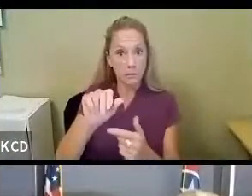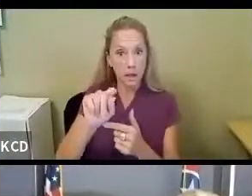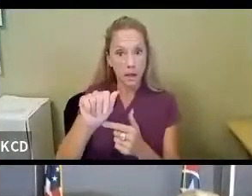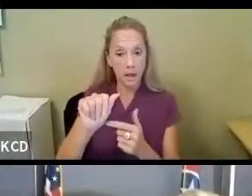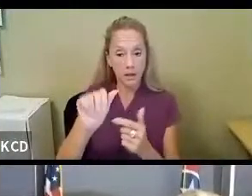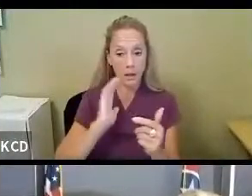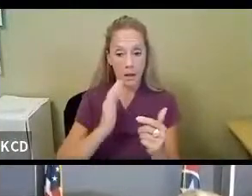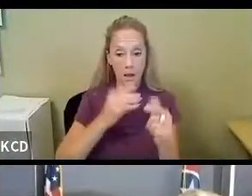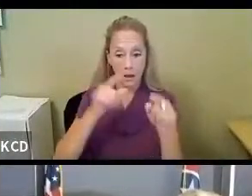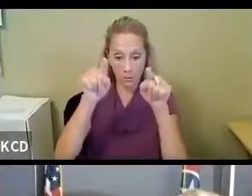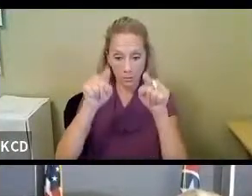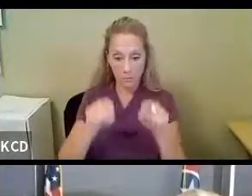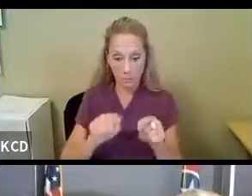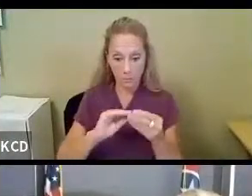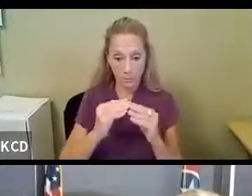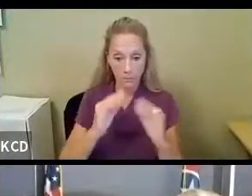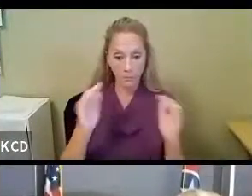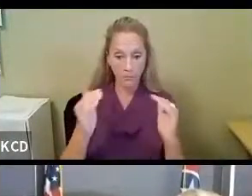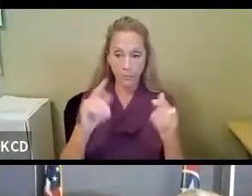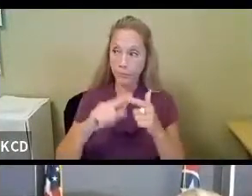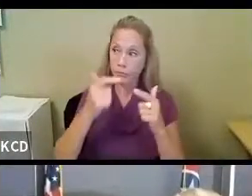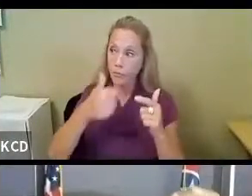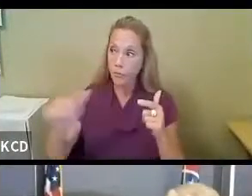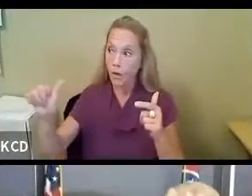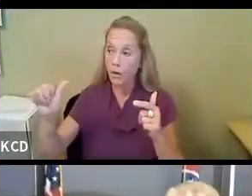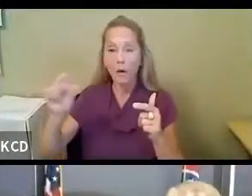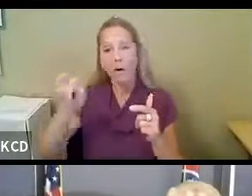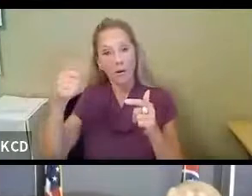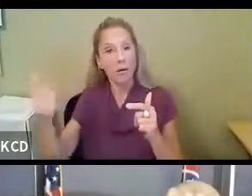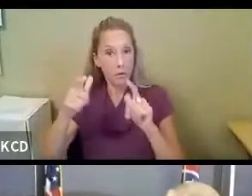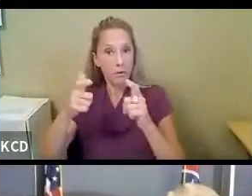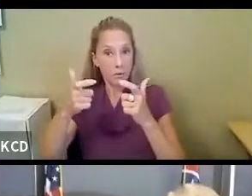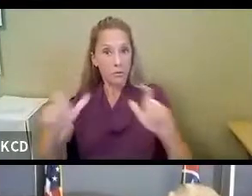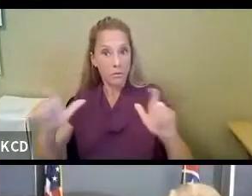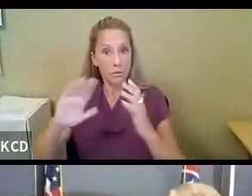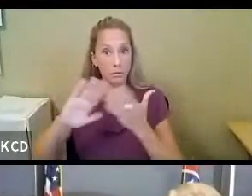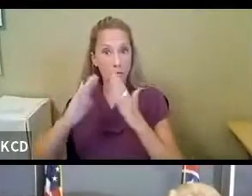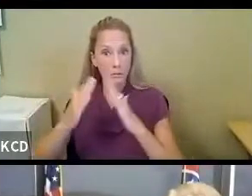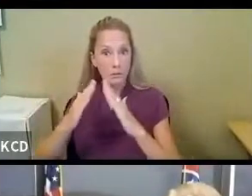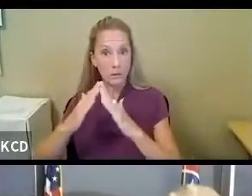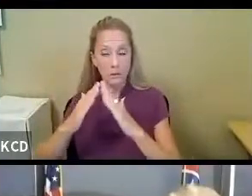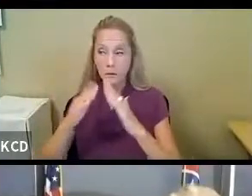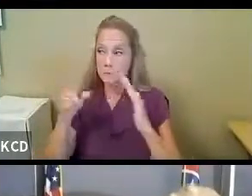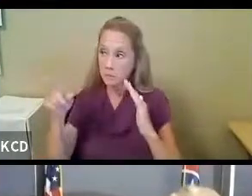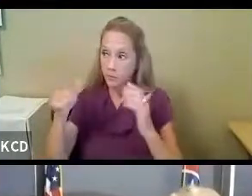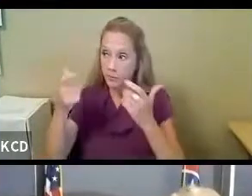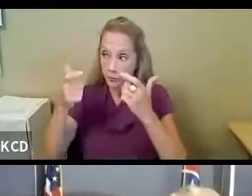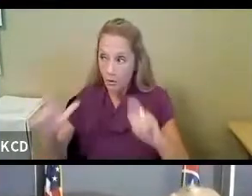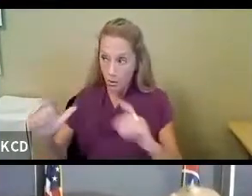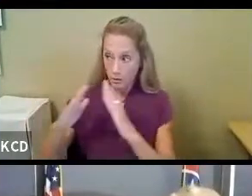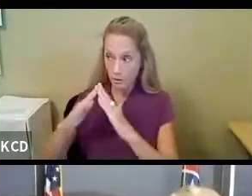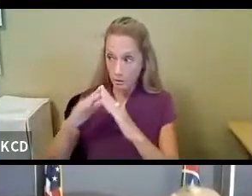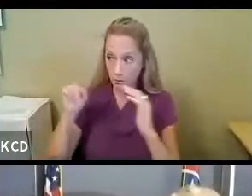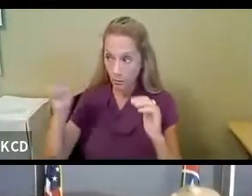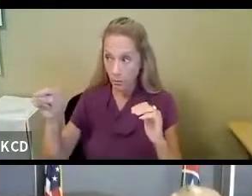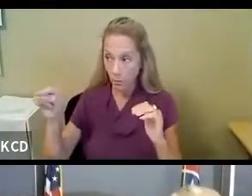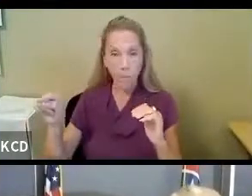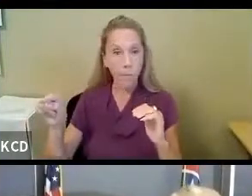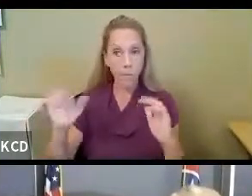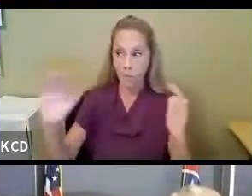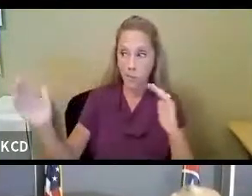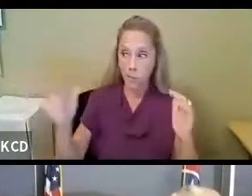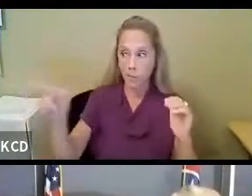metros, I know one of the differences between us and the other large metros is that they do